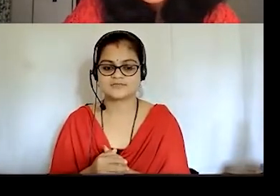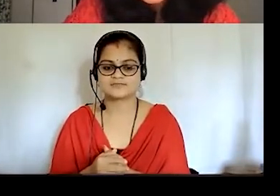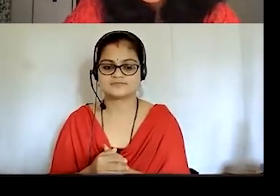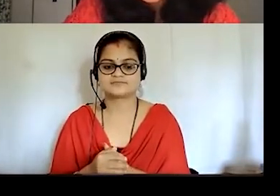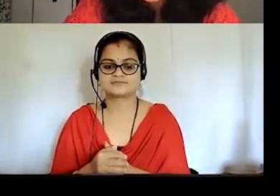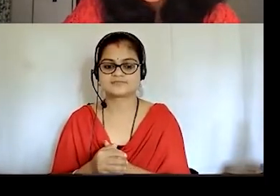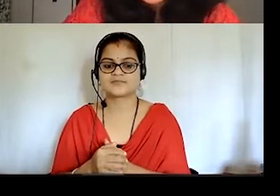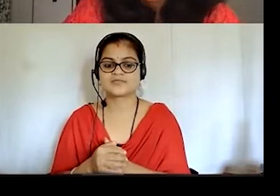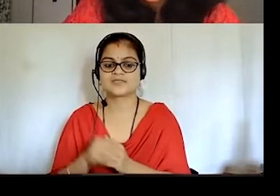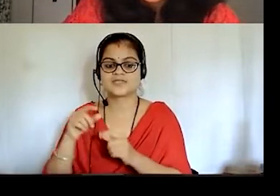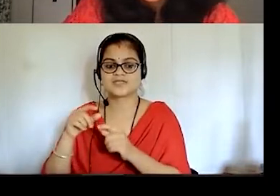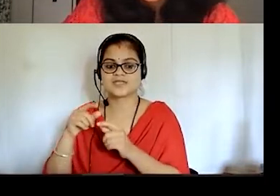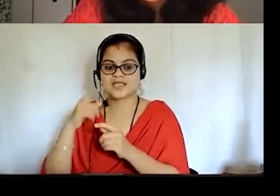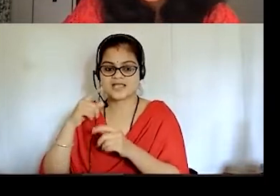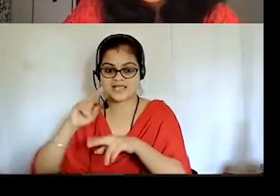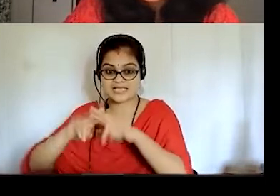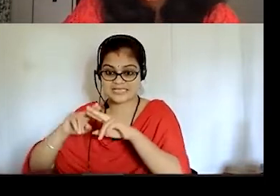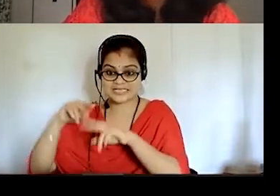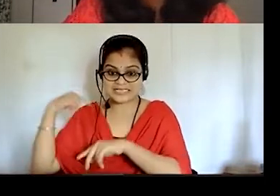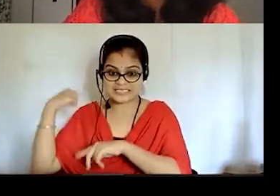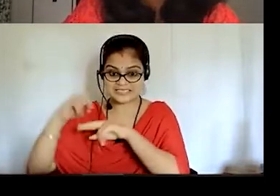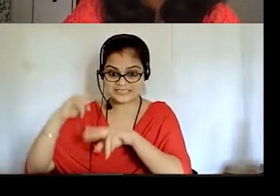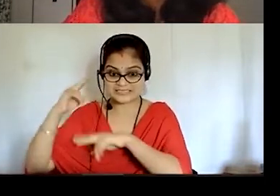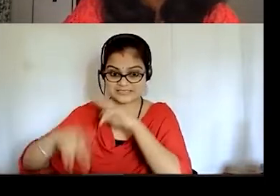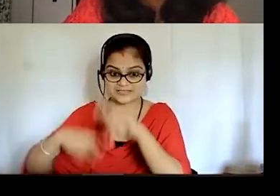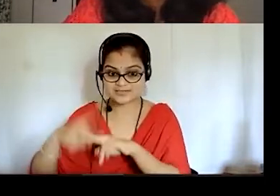Liverpool, the industrial town that gave us the Beatlemania.